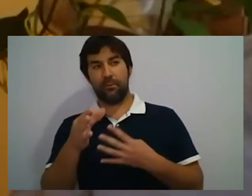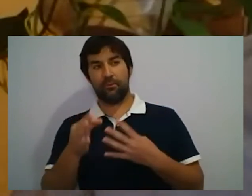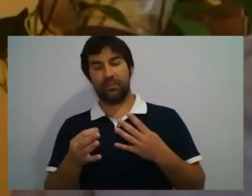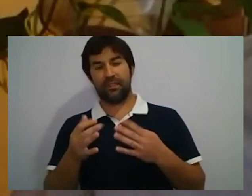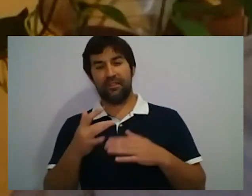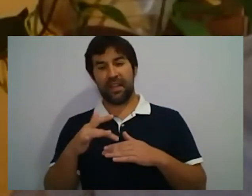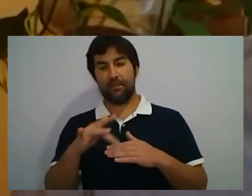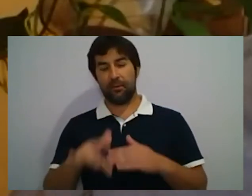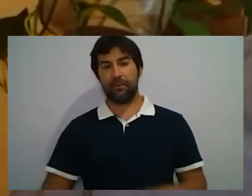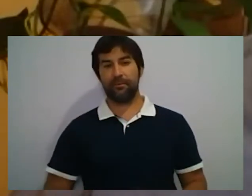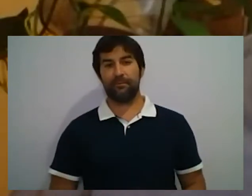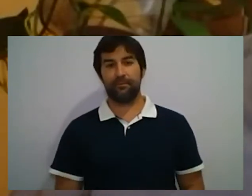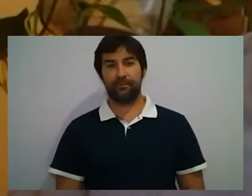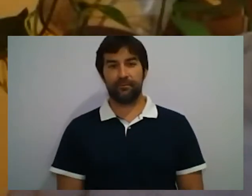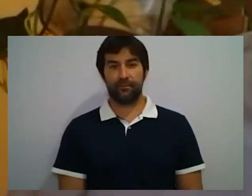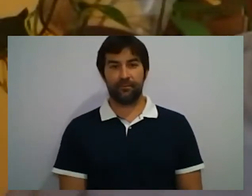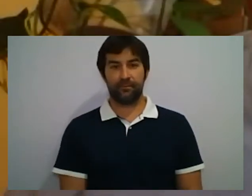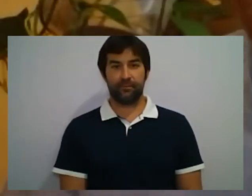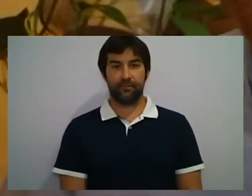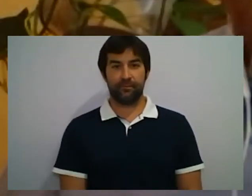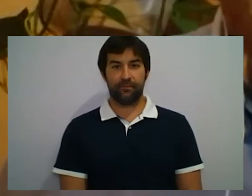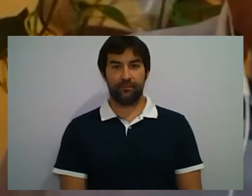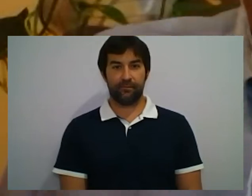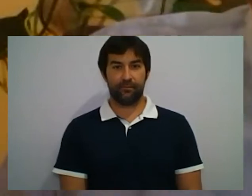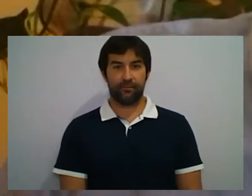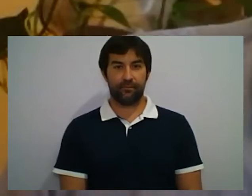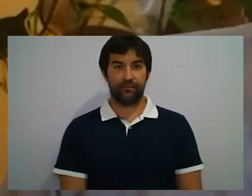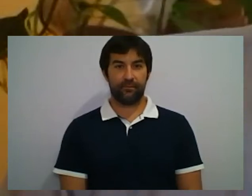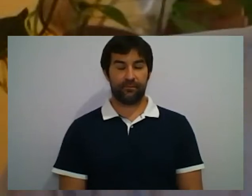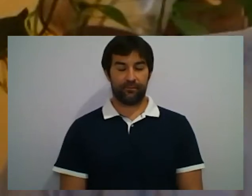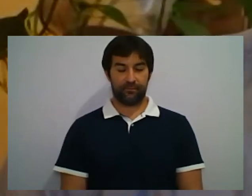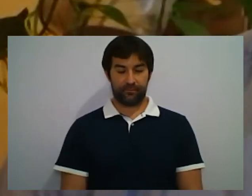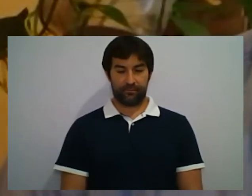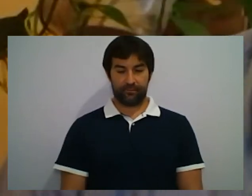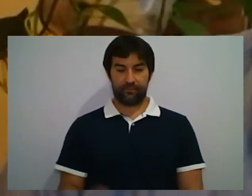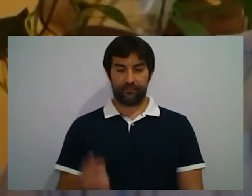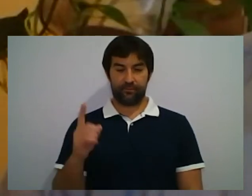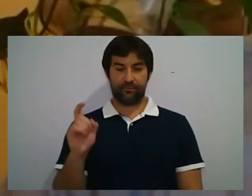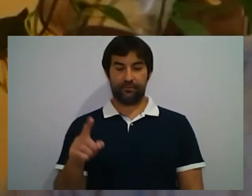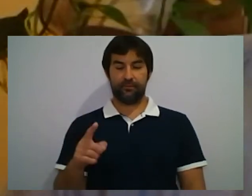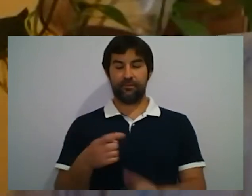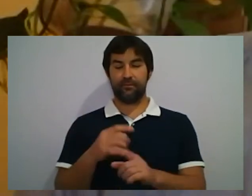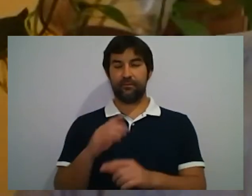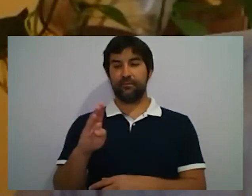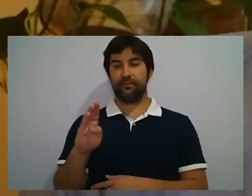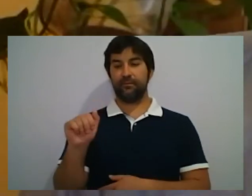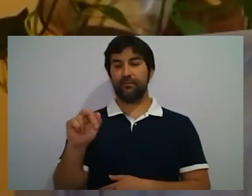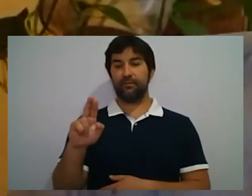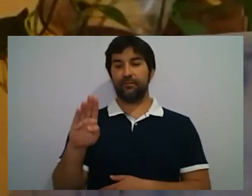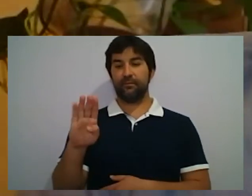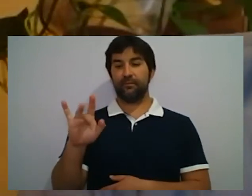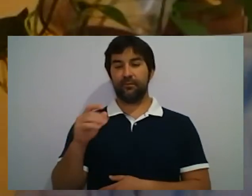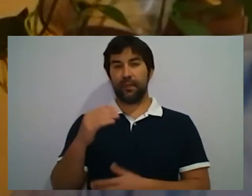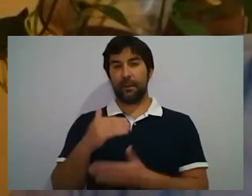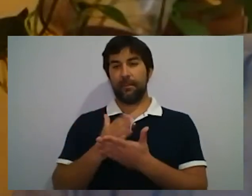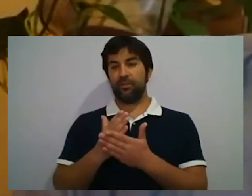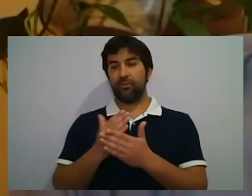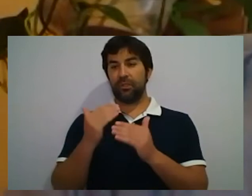As far as the public input, I think it depends on what the nature of the curb cut request is. So we do have a curb cut